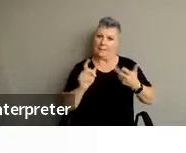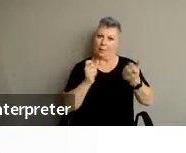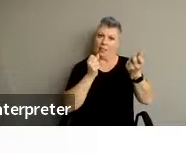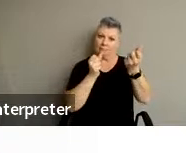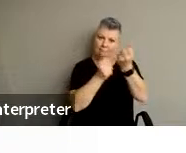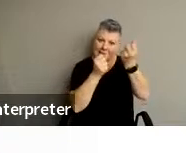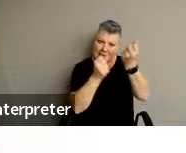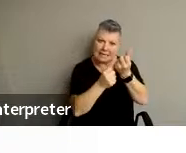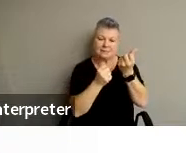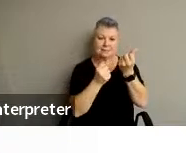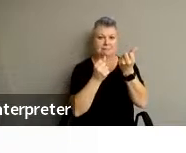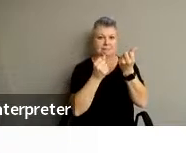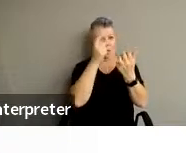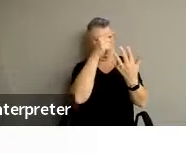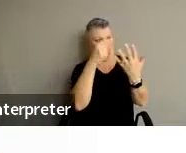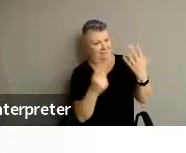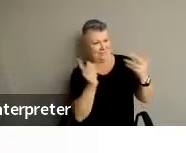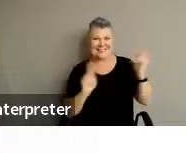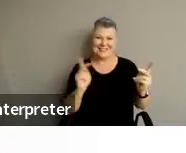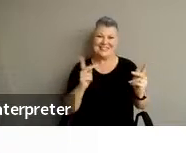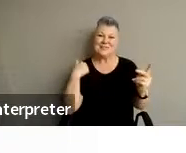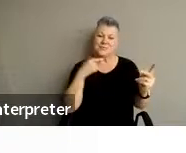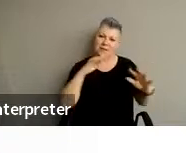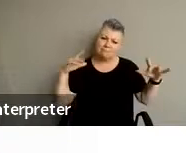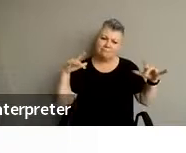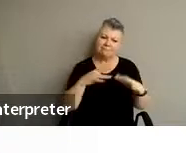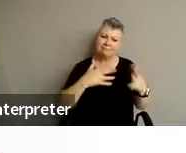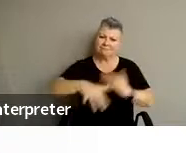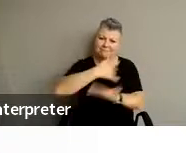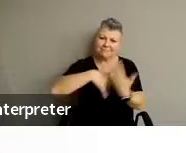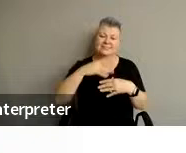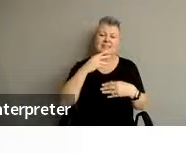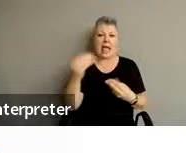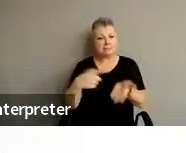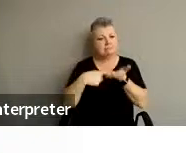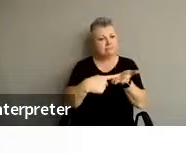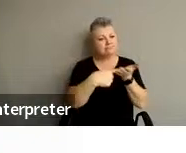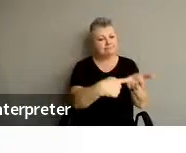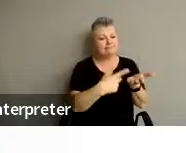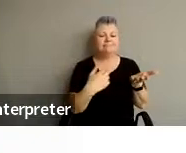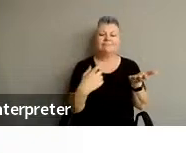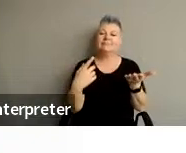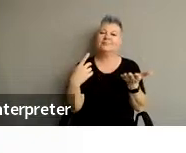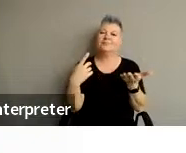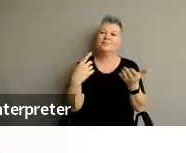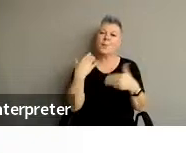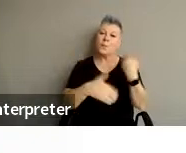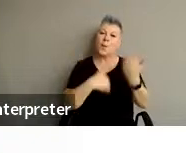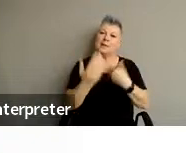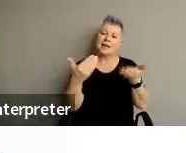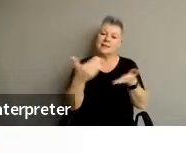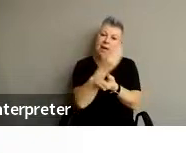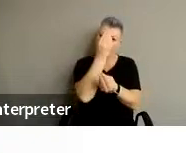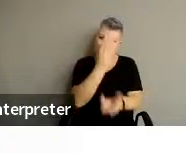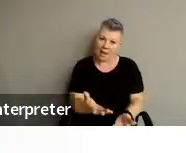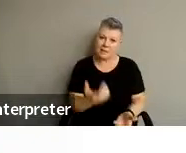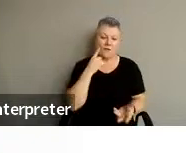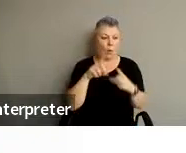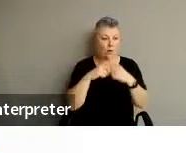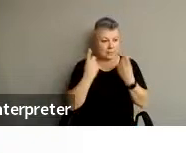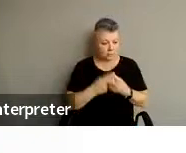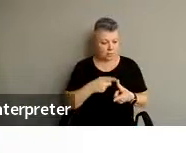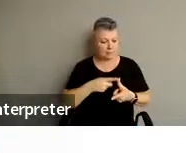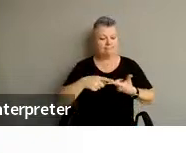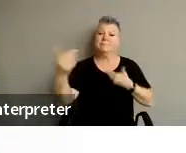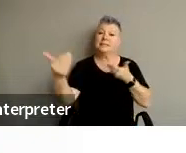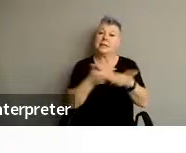great people to get together and just kind of go over process updates for the district,